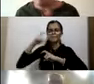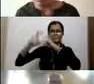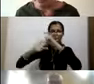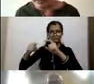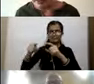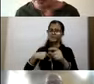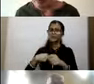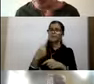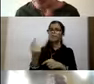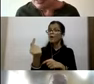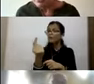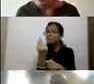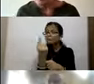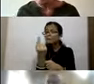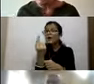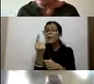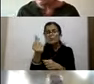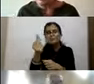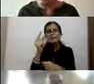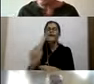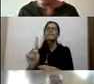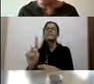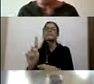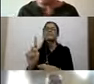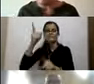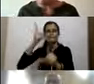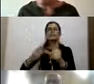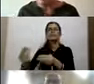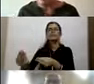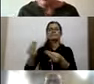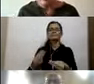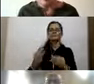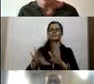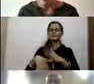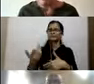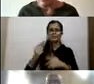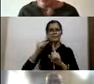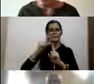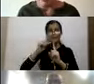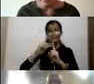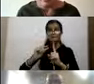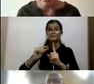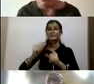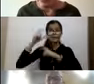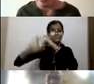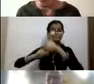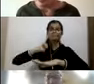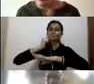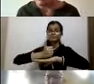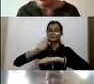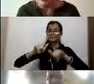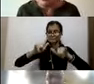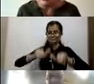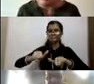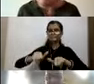company for one rupee a year. So we've essentially set up a private company with this land being the collateral for the